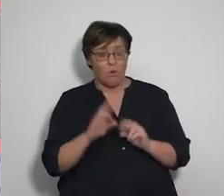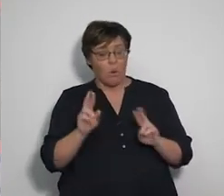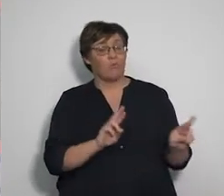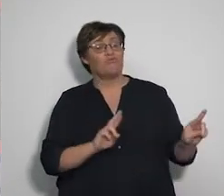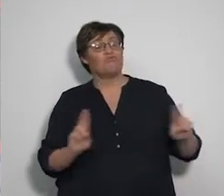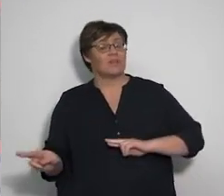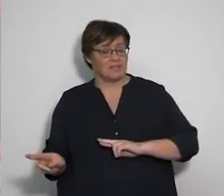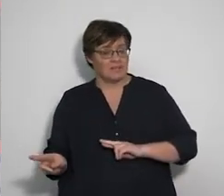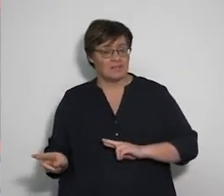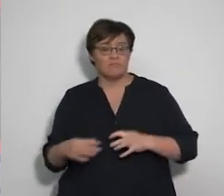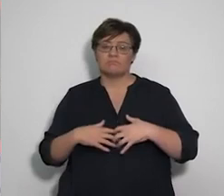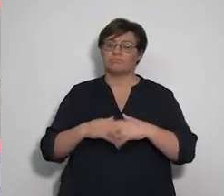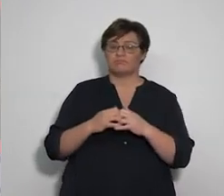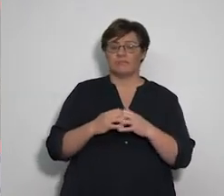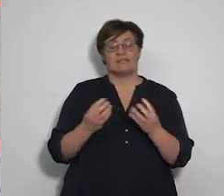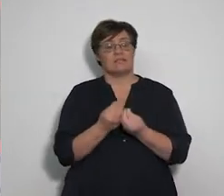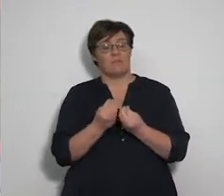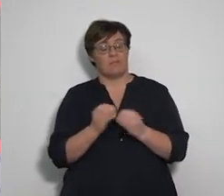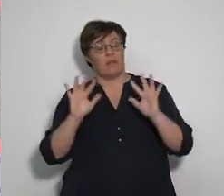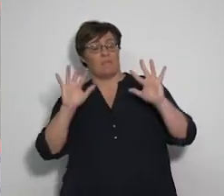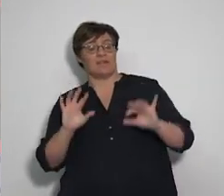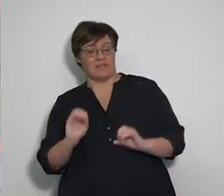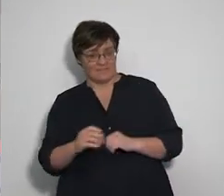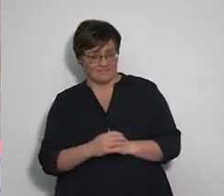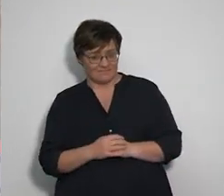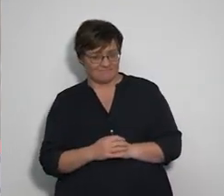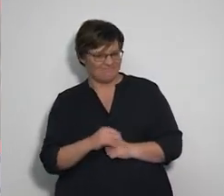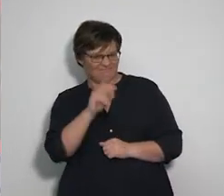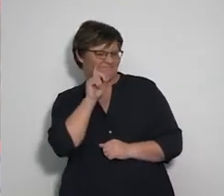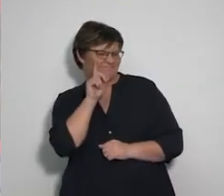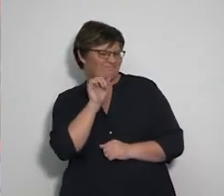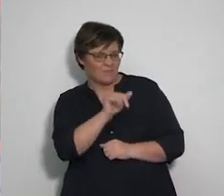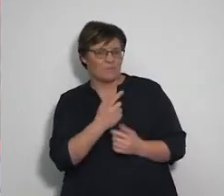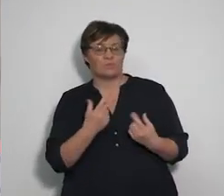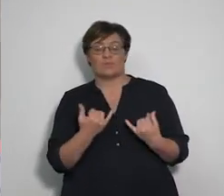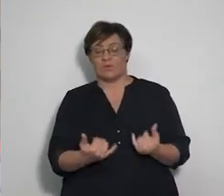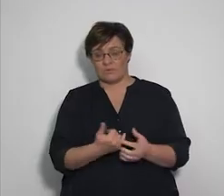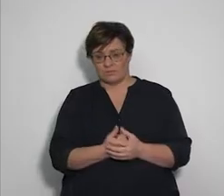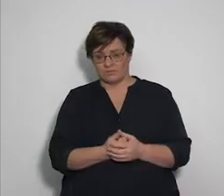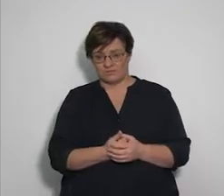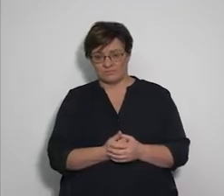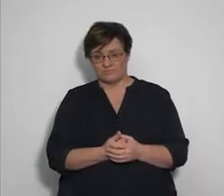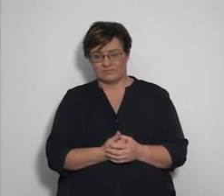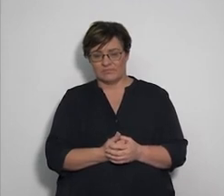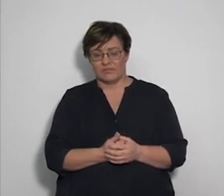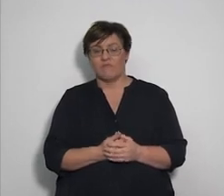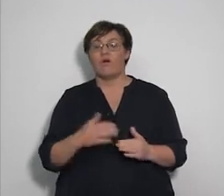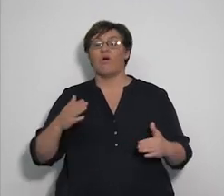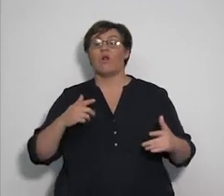you're ready to draw something absolutely amazing. Let's see where we're going now